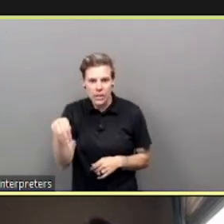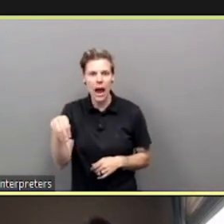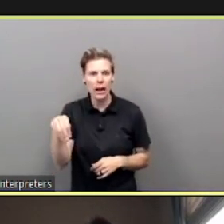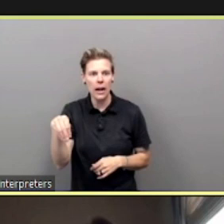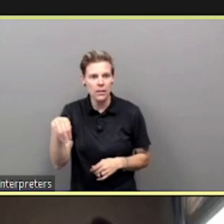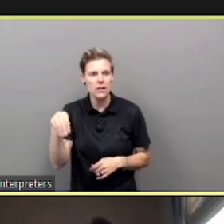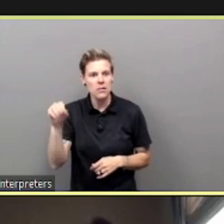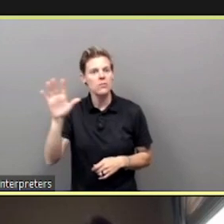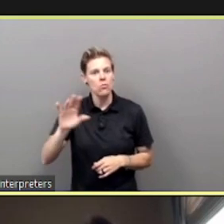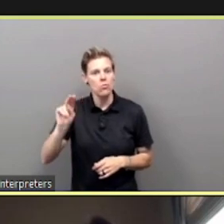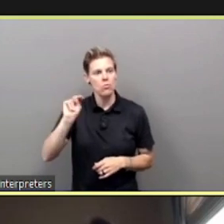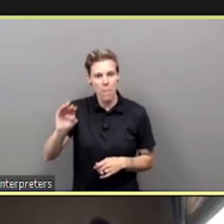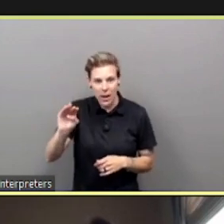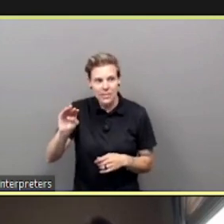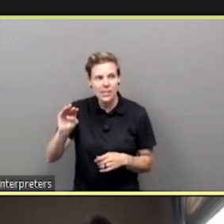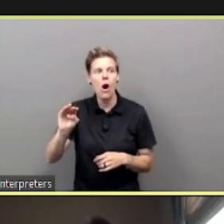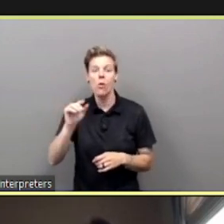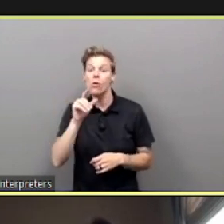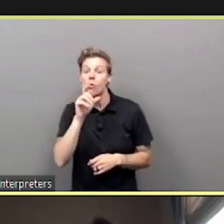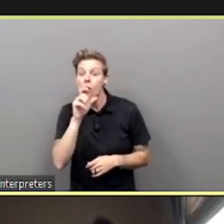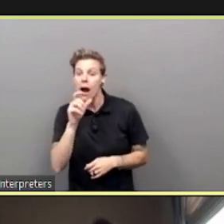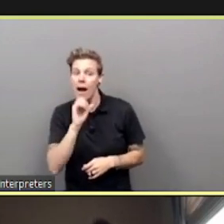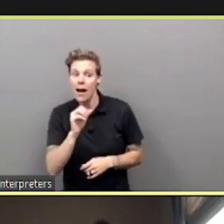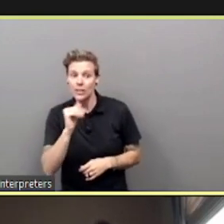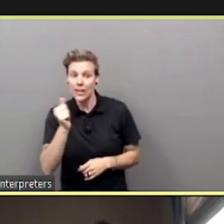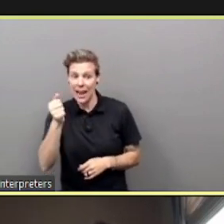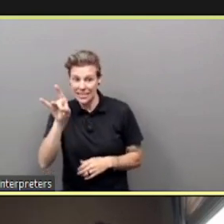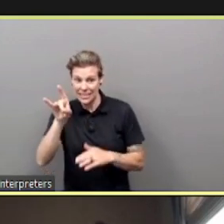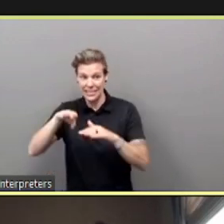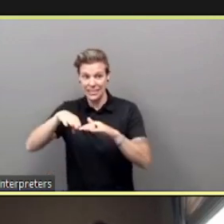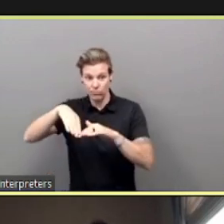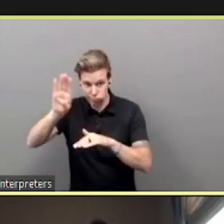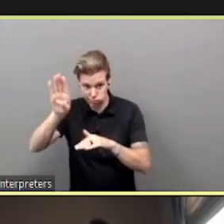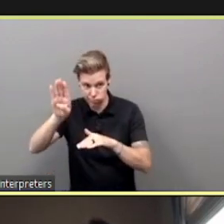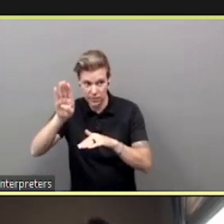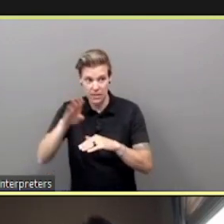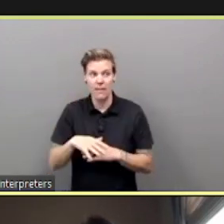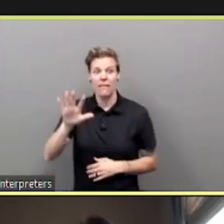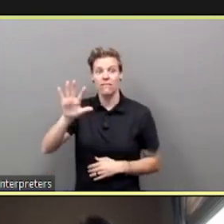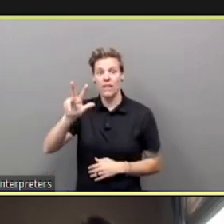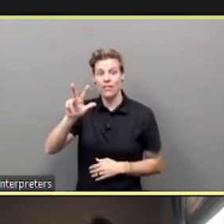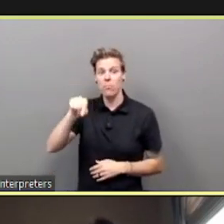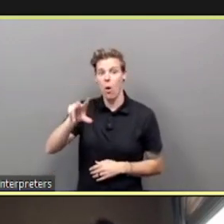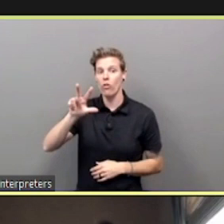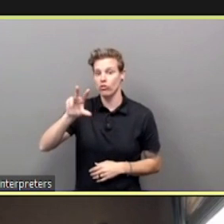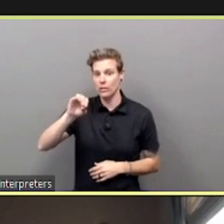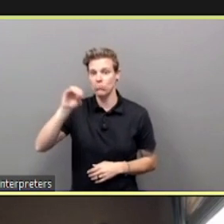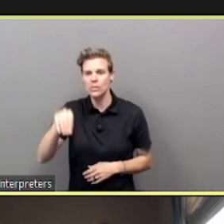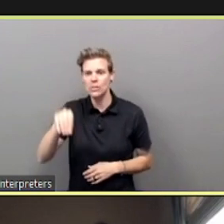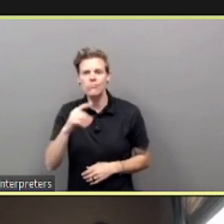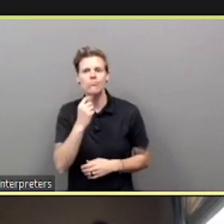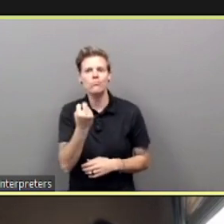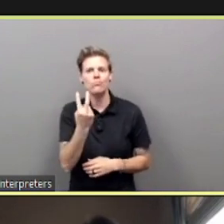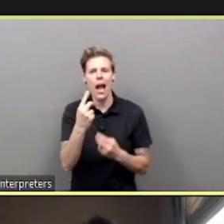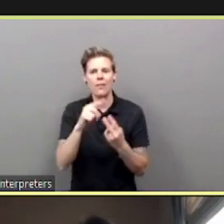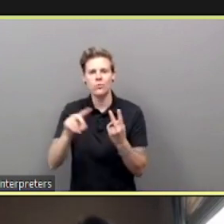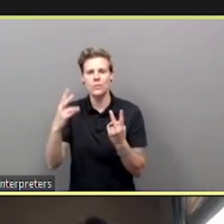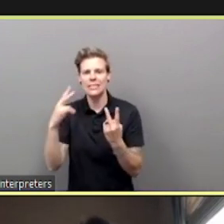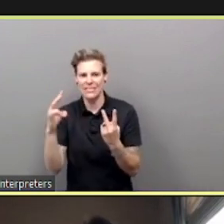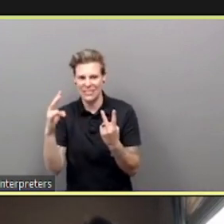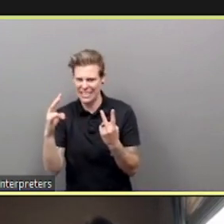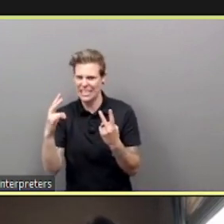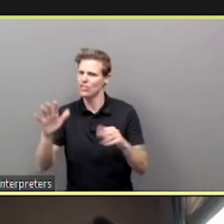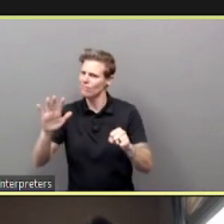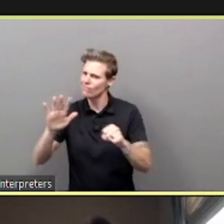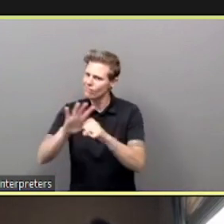Mexicans 18 and over, and 53.3, 12 to 17 are fully vaccinated. That is an incredible milestone,